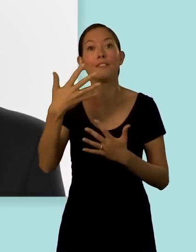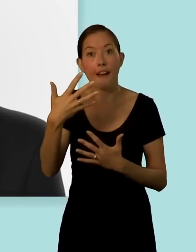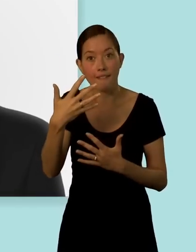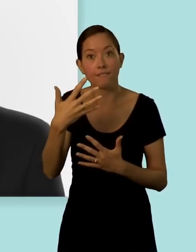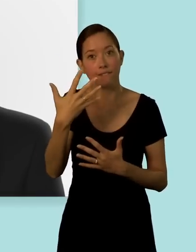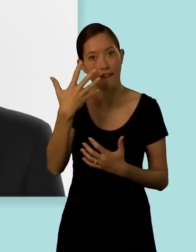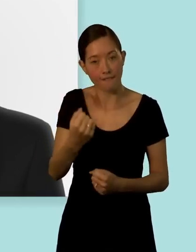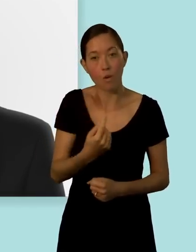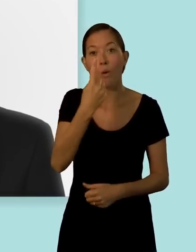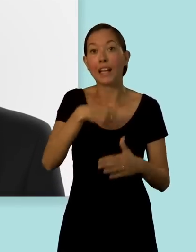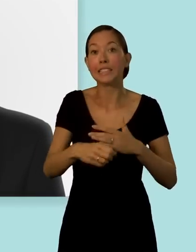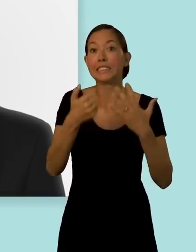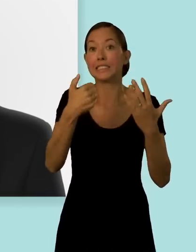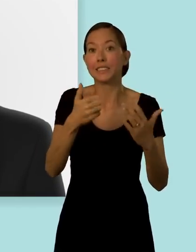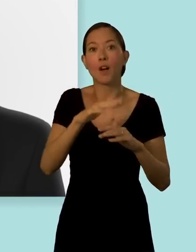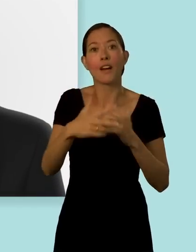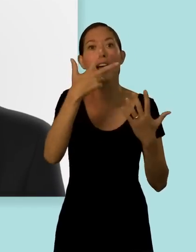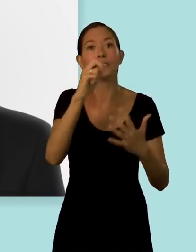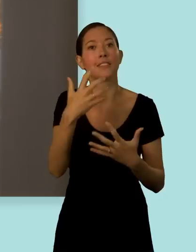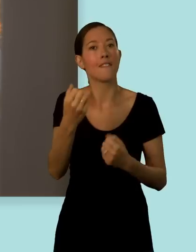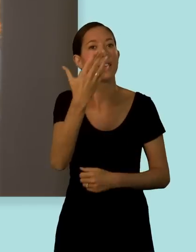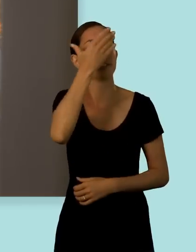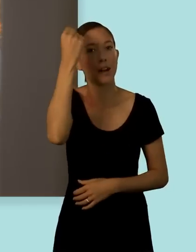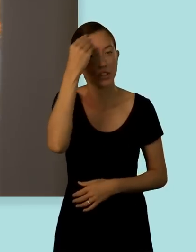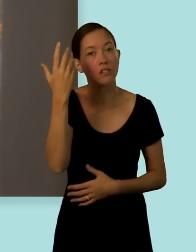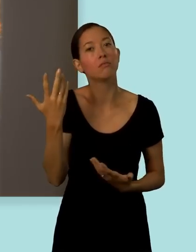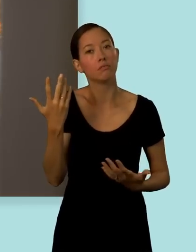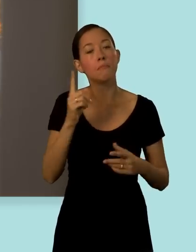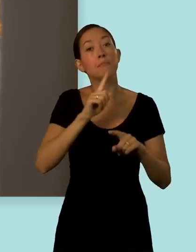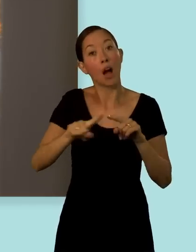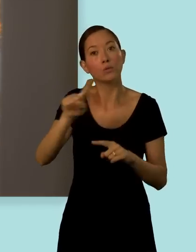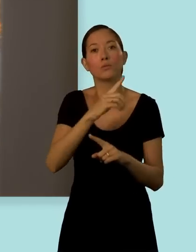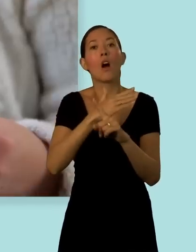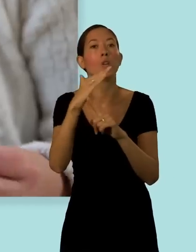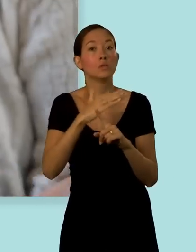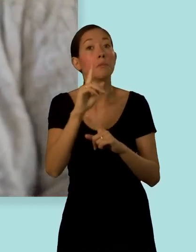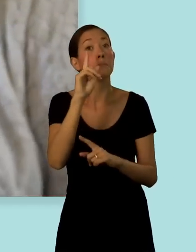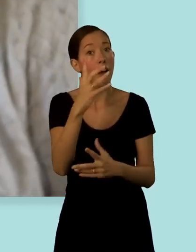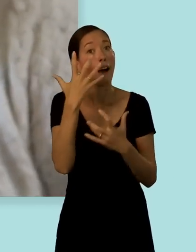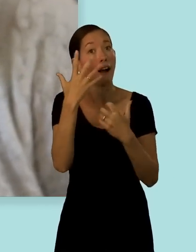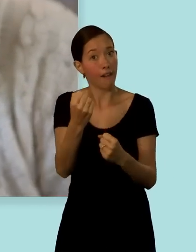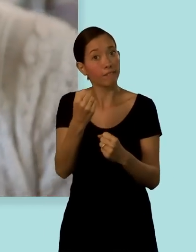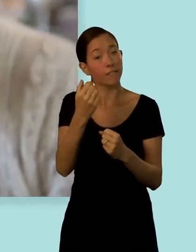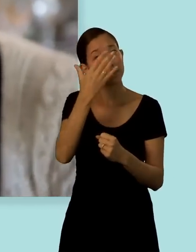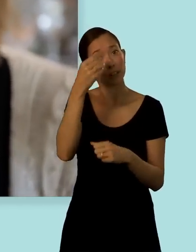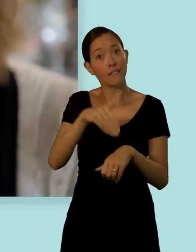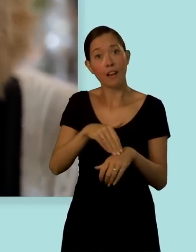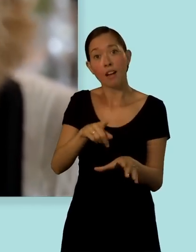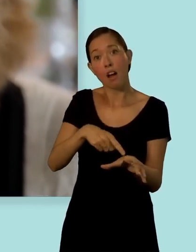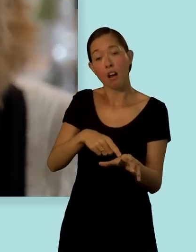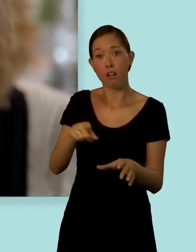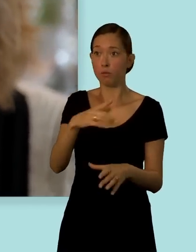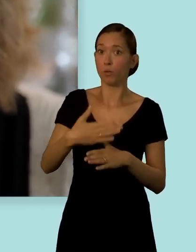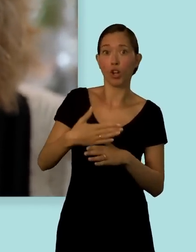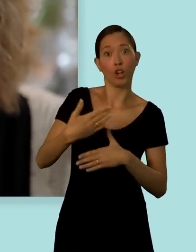dementia. So most people with dementia are older, but dementia does also affect younger people of working age. People who are